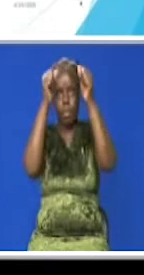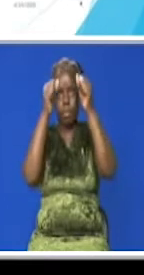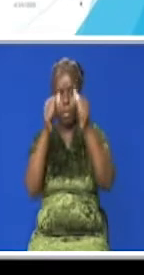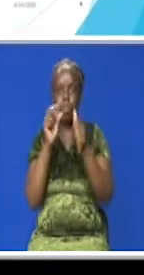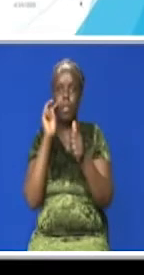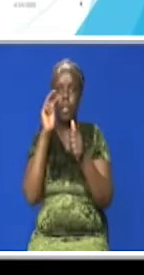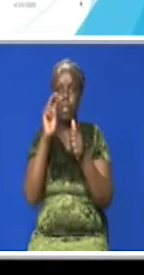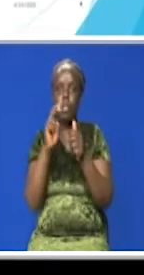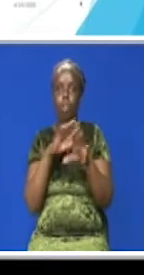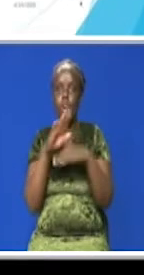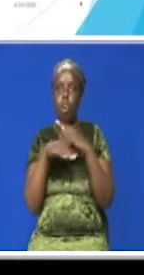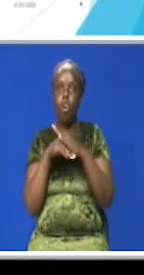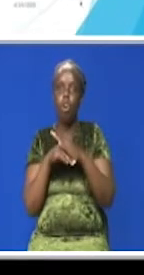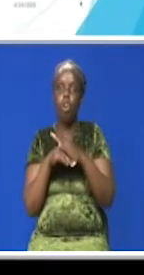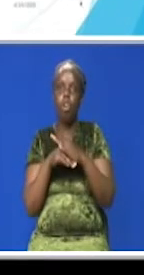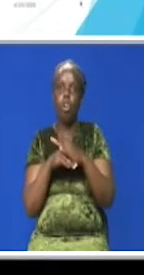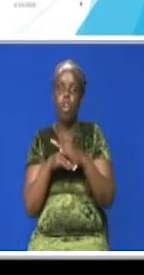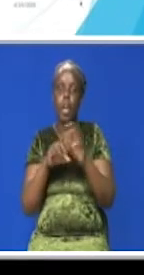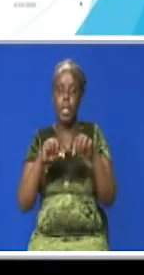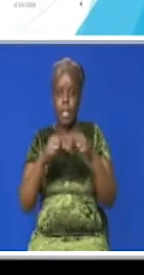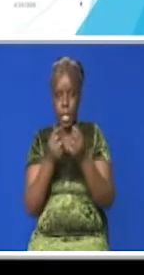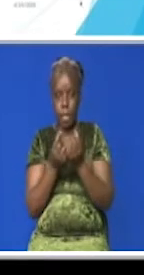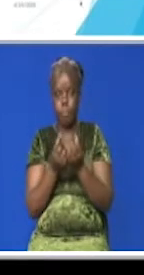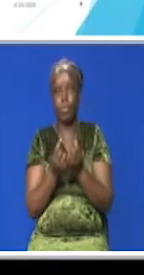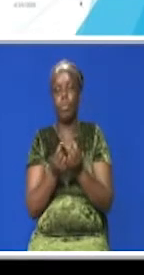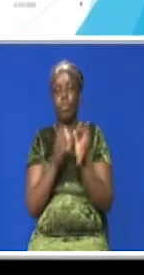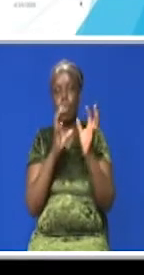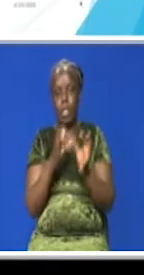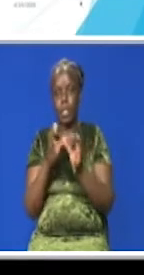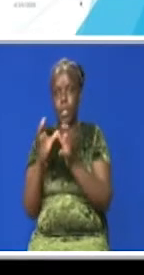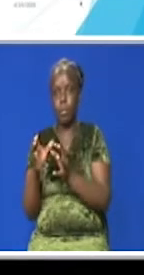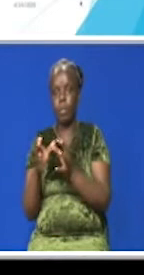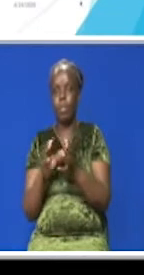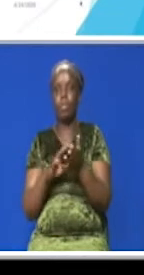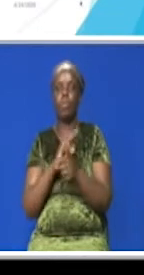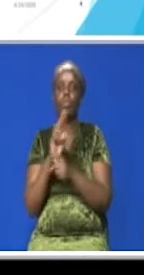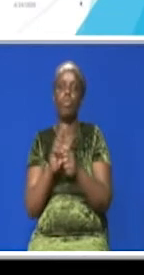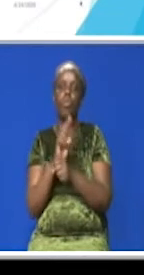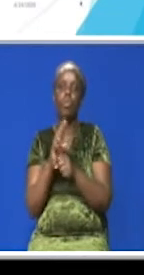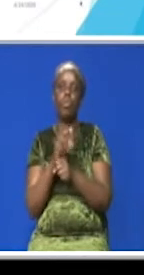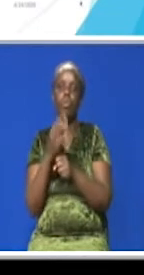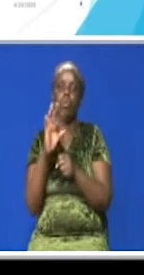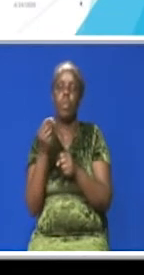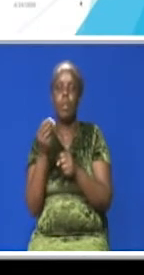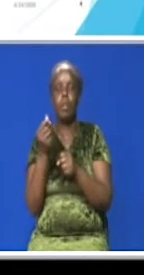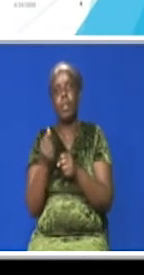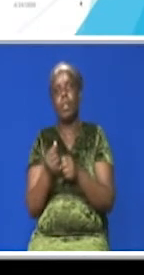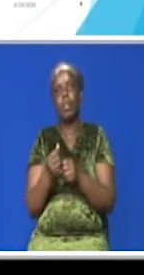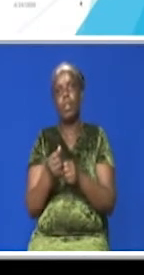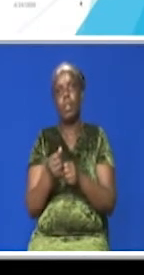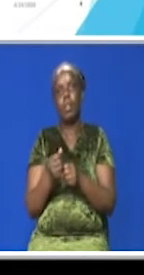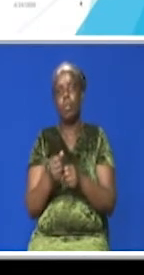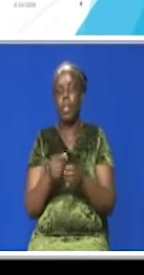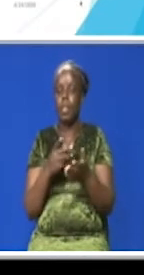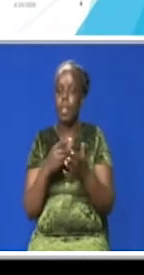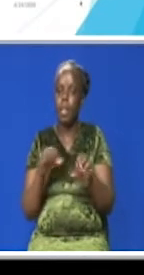of them are types or categories of expenditure, but they are incurred